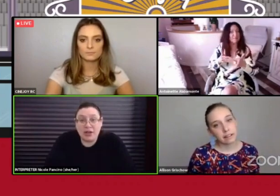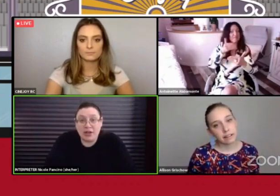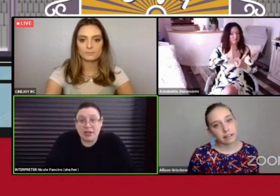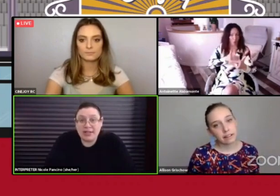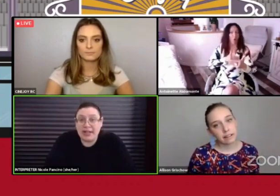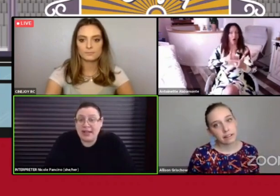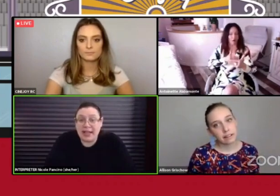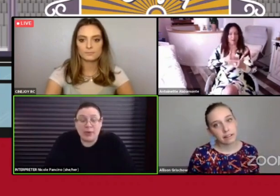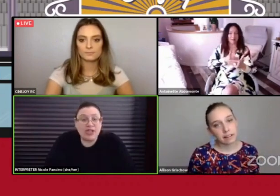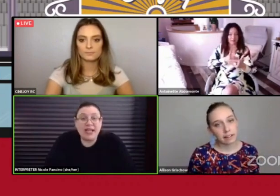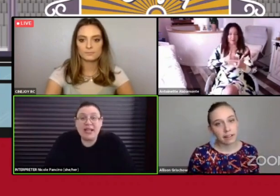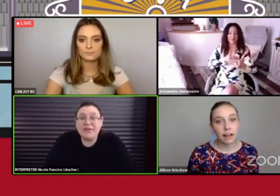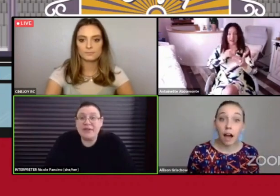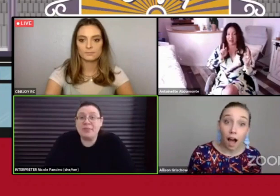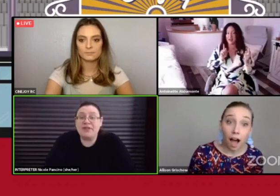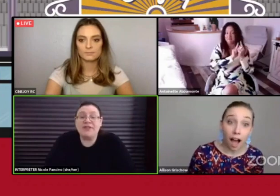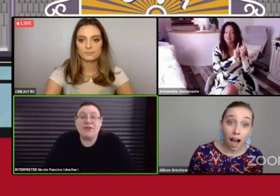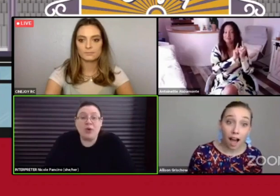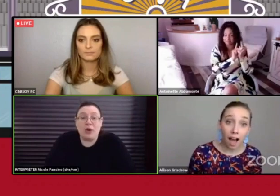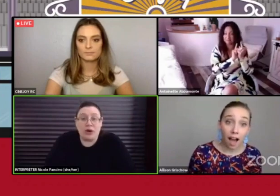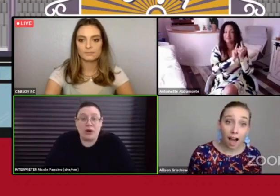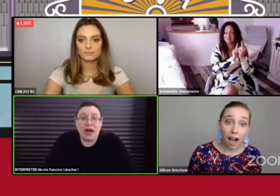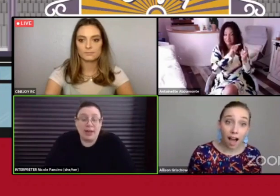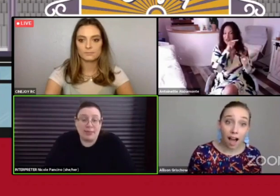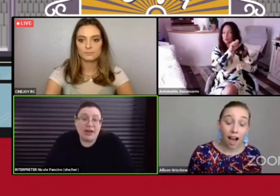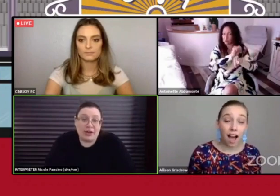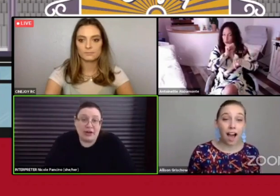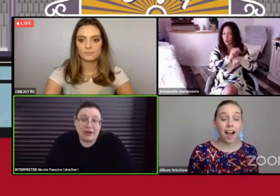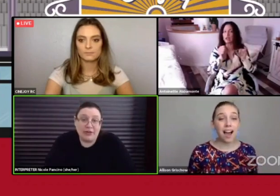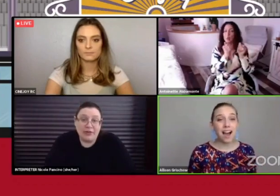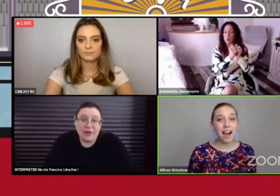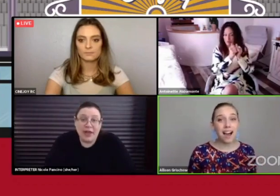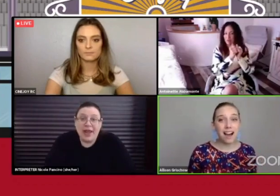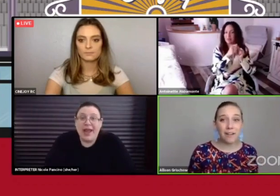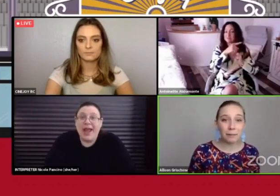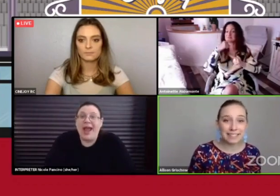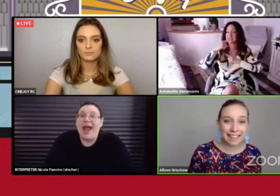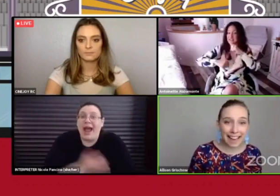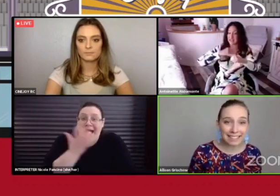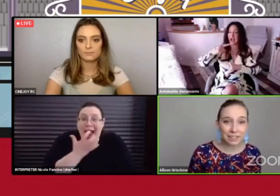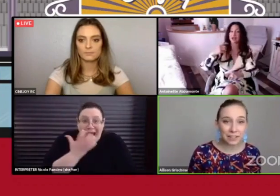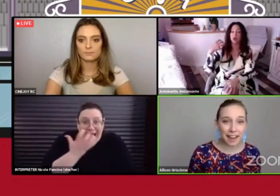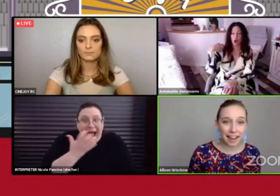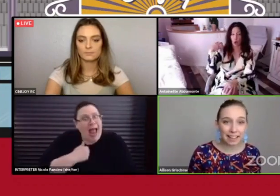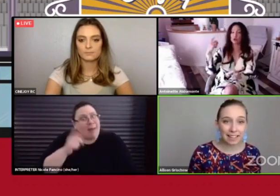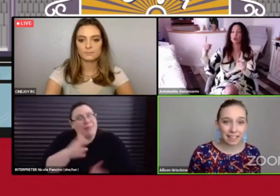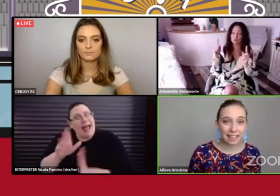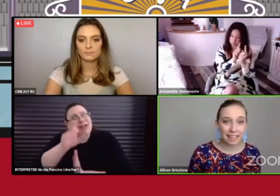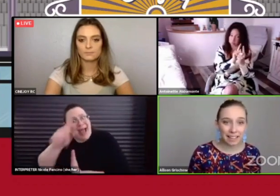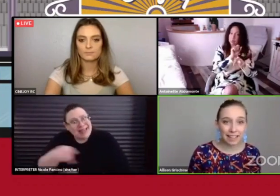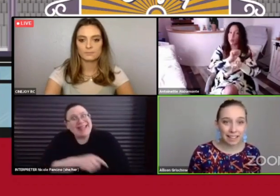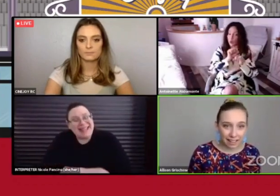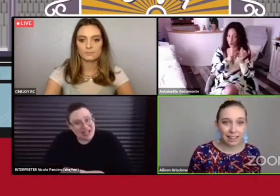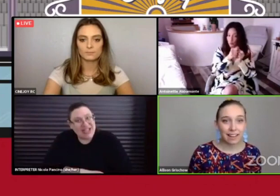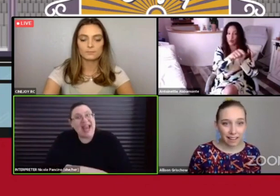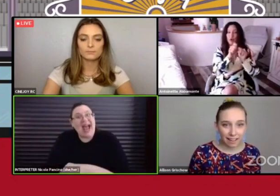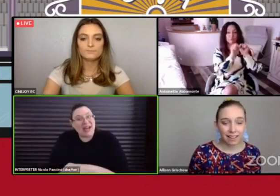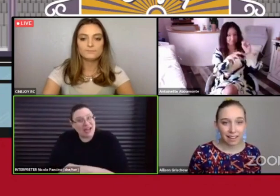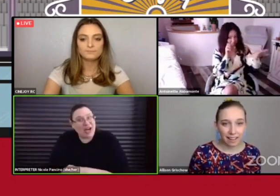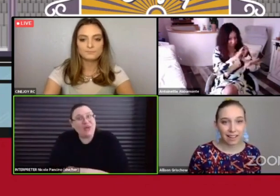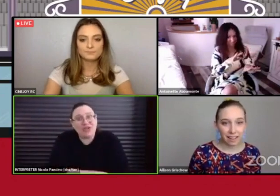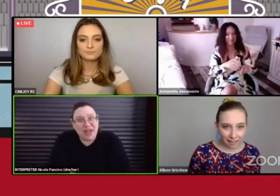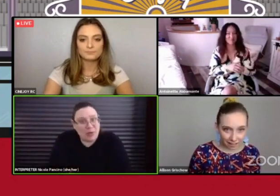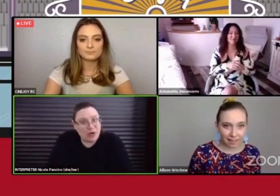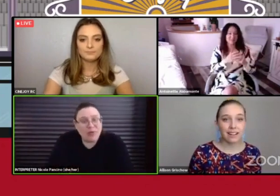already learned sign language even before i met her i was gonna ask her that she